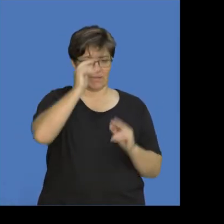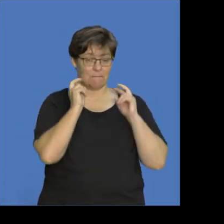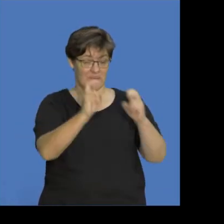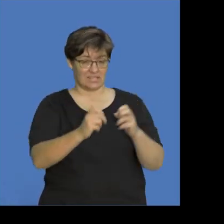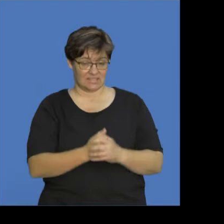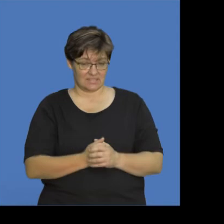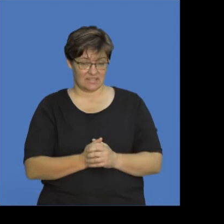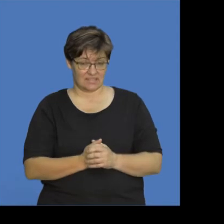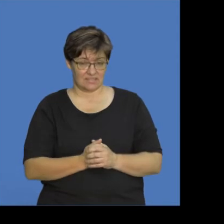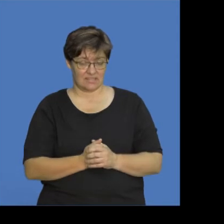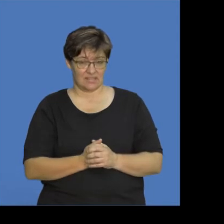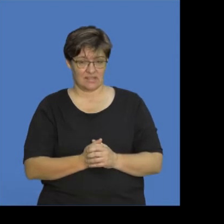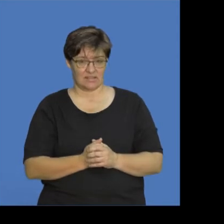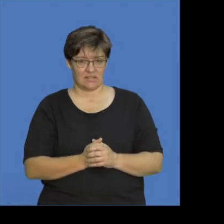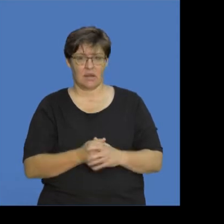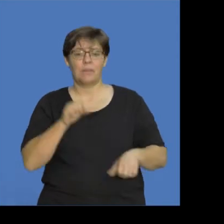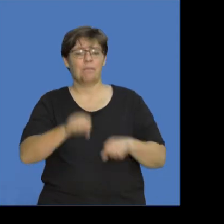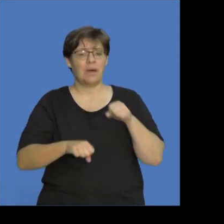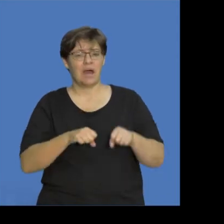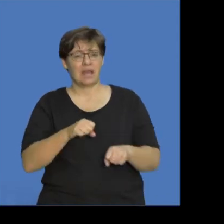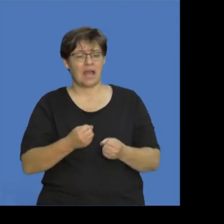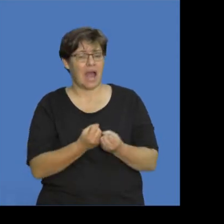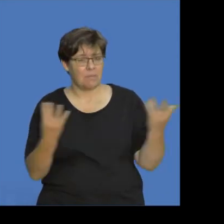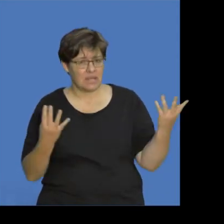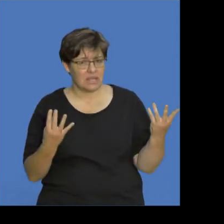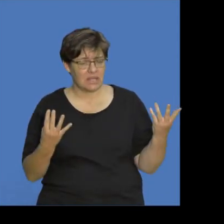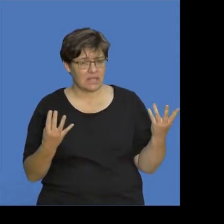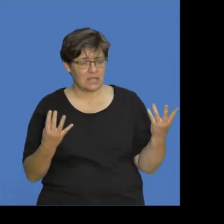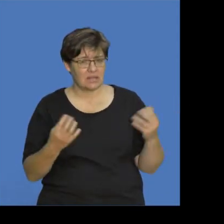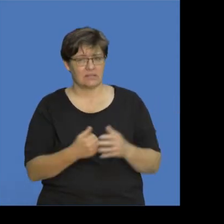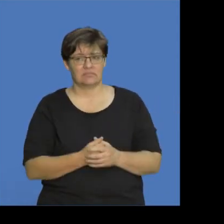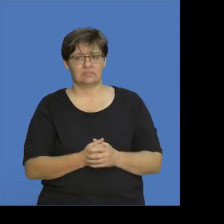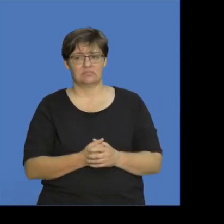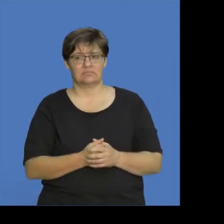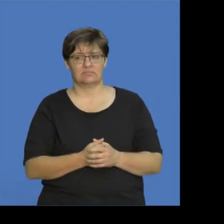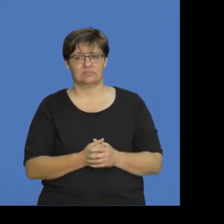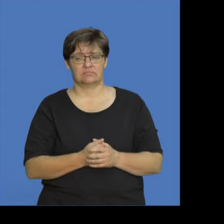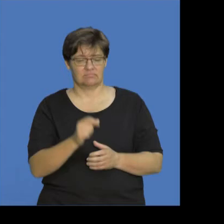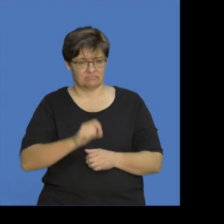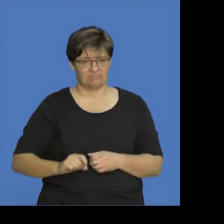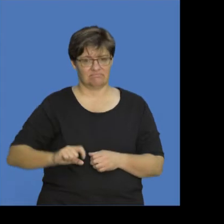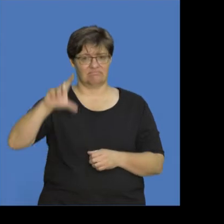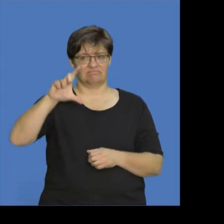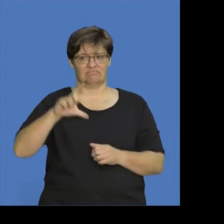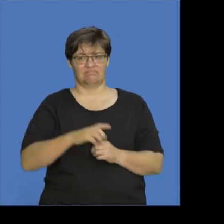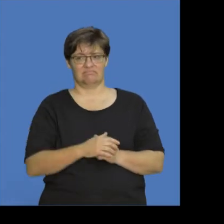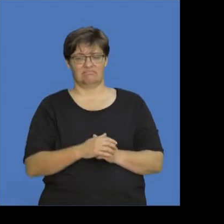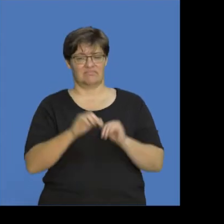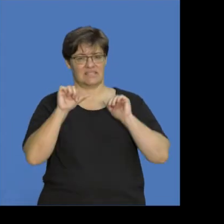bus. And how many uses a bike to come to school? So we